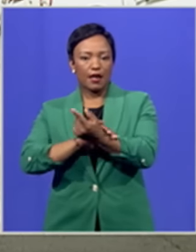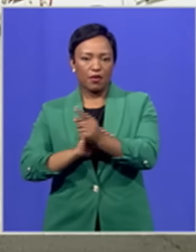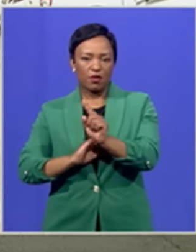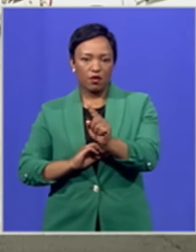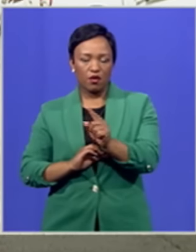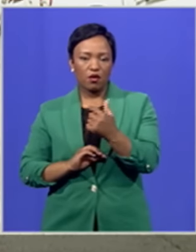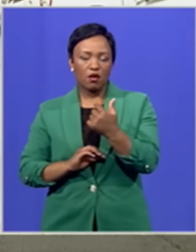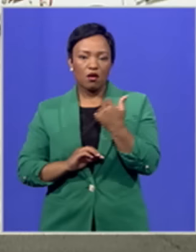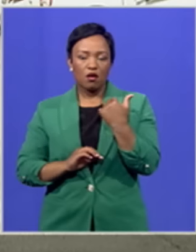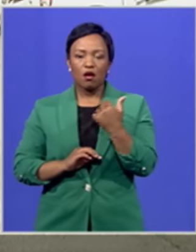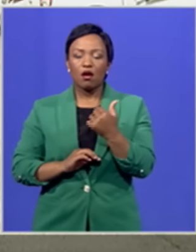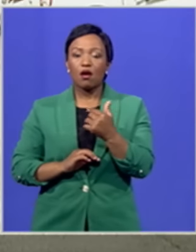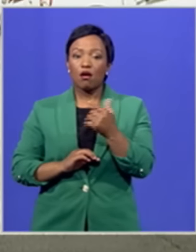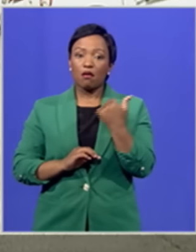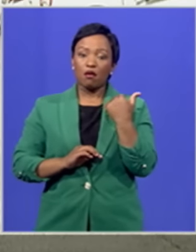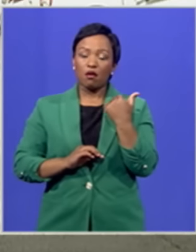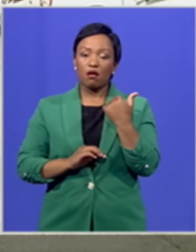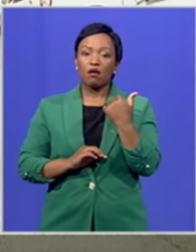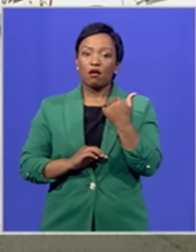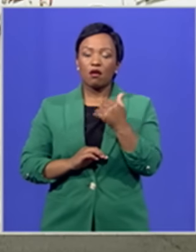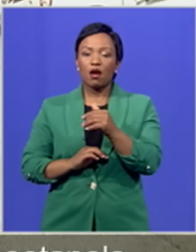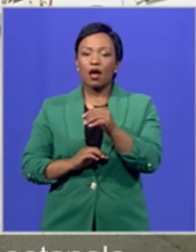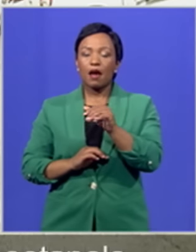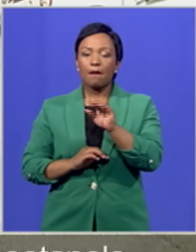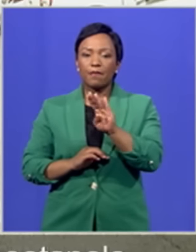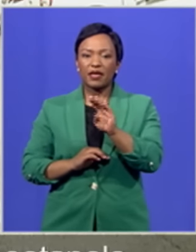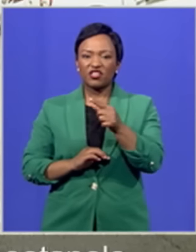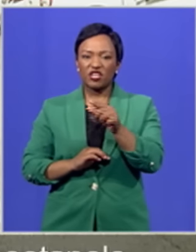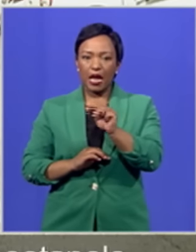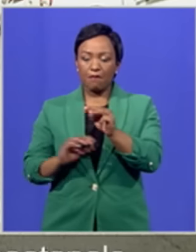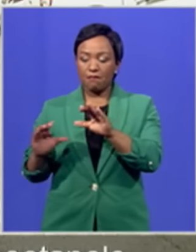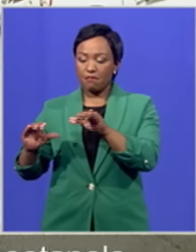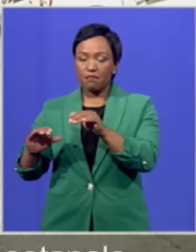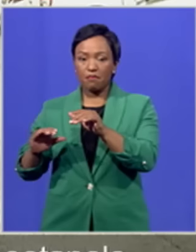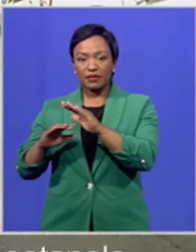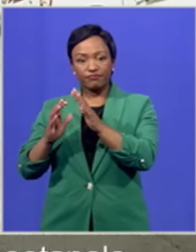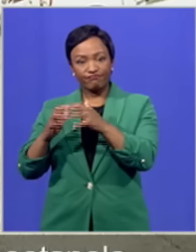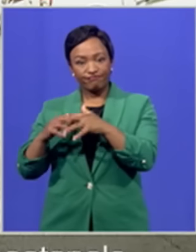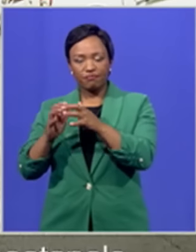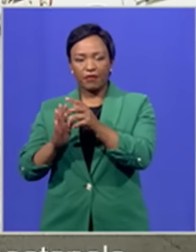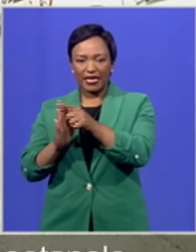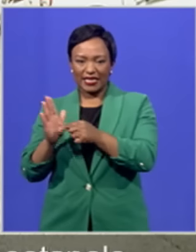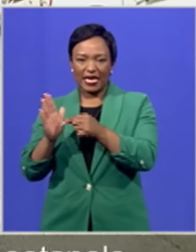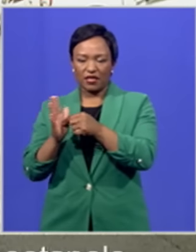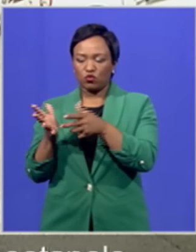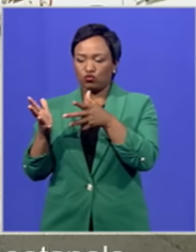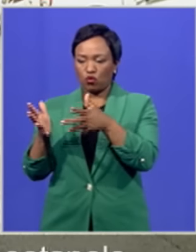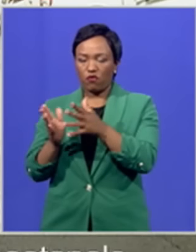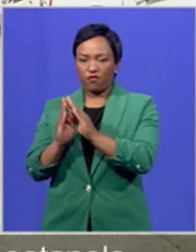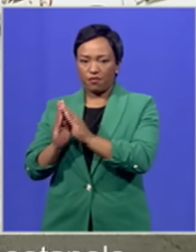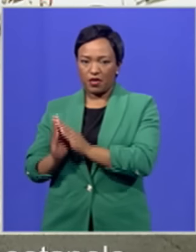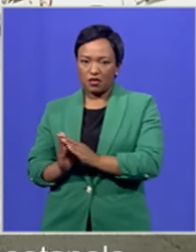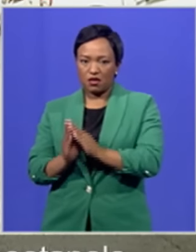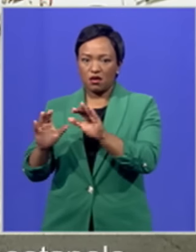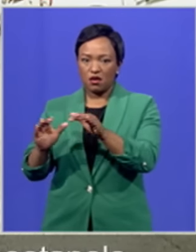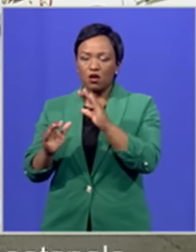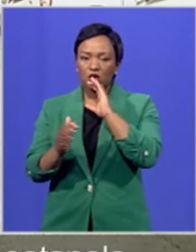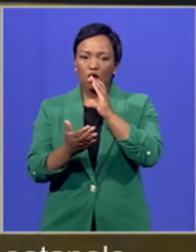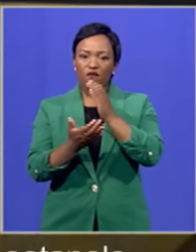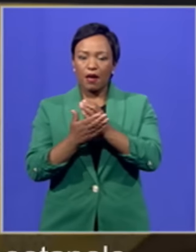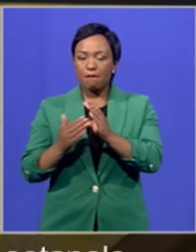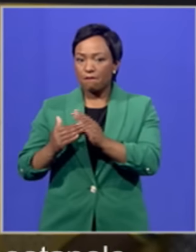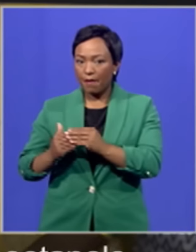a pre-BGM, they must say that all the BGMs must have set by this particular date, and they must have actually make sure that they confirm their